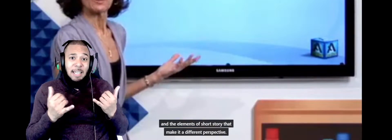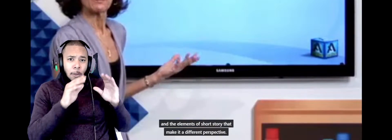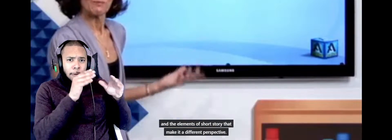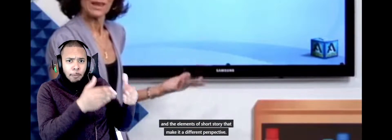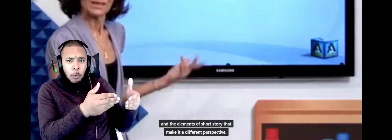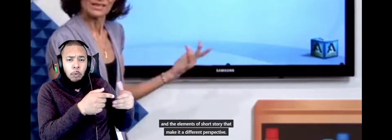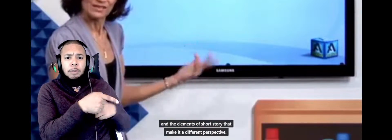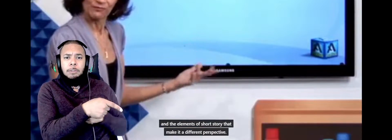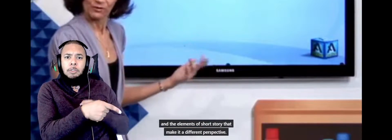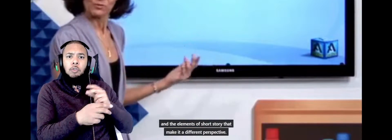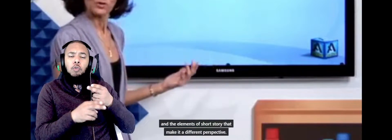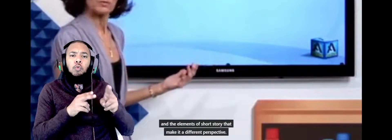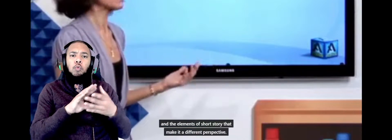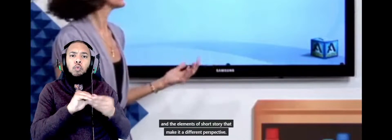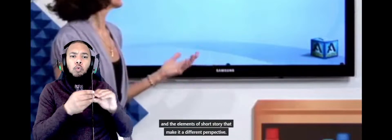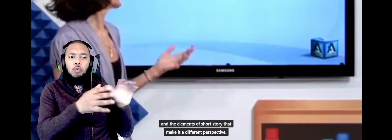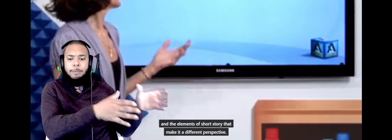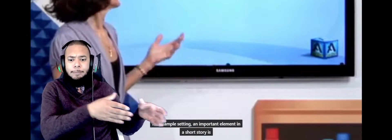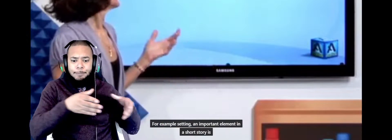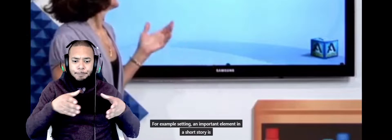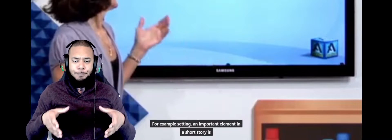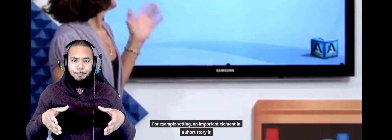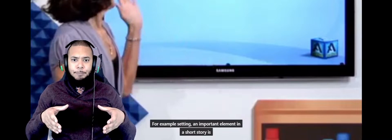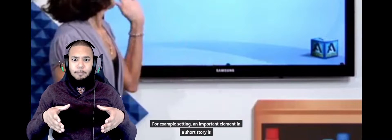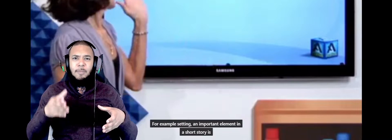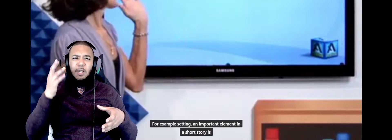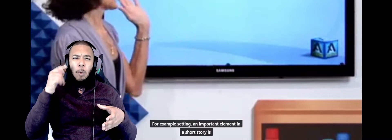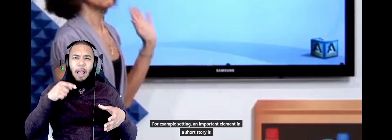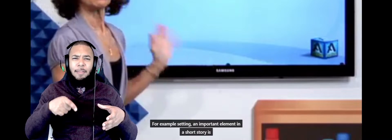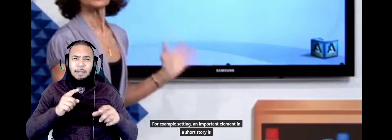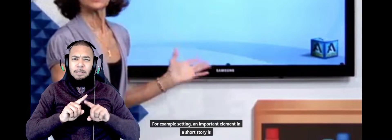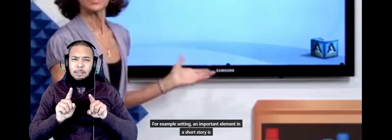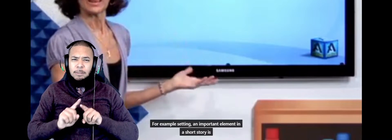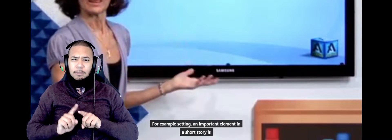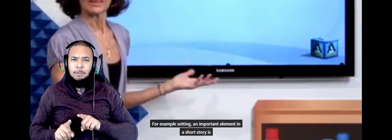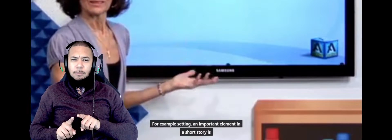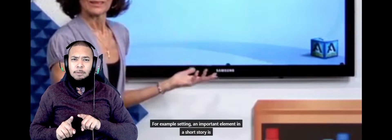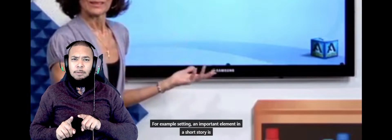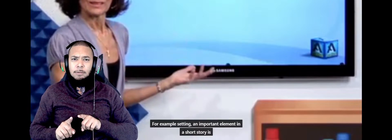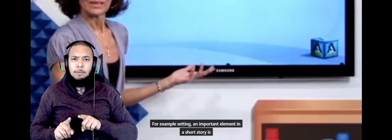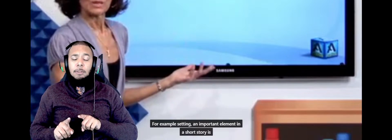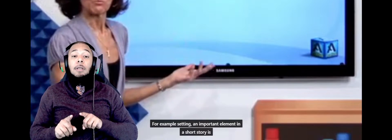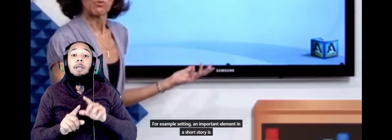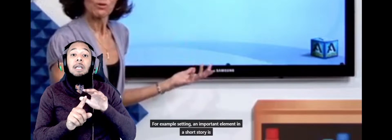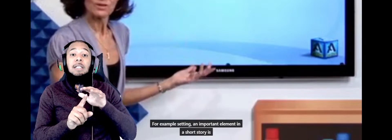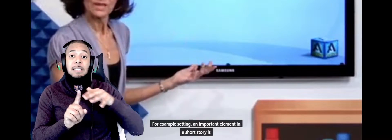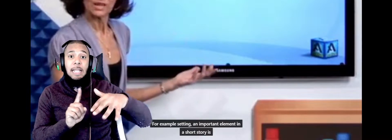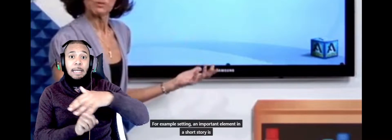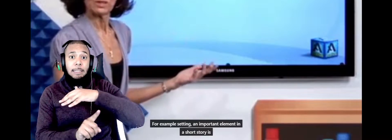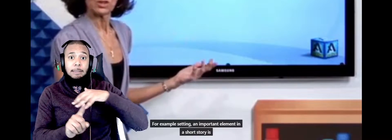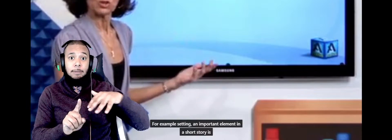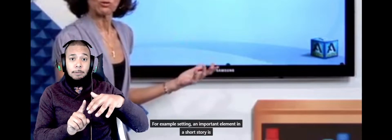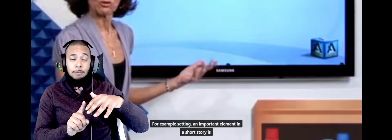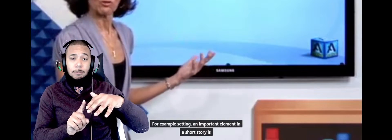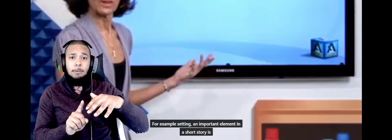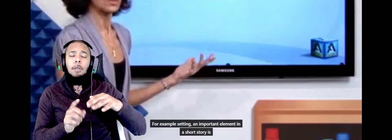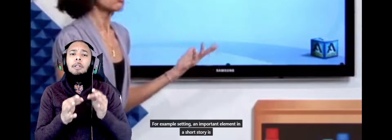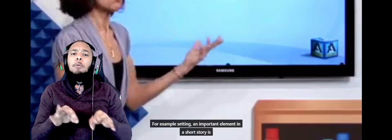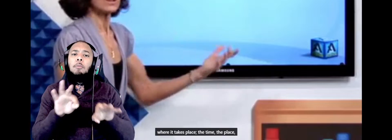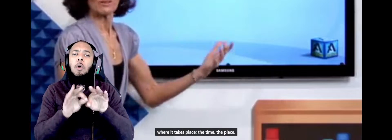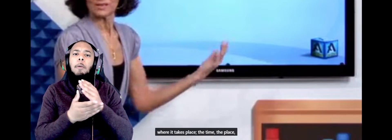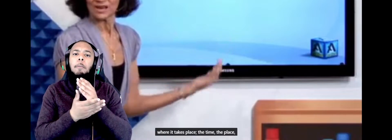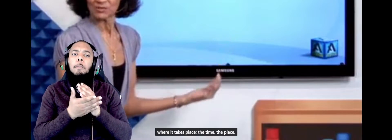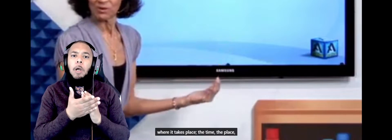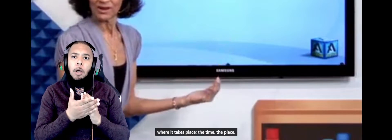short story that make it a different perspective. For example, setting. An important element in a short story